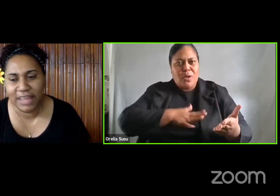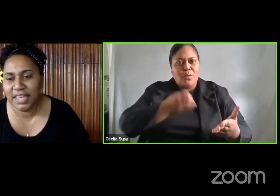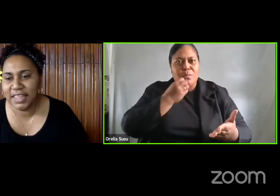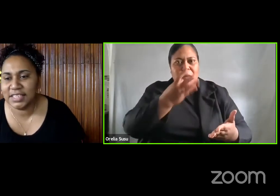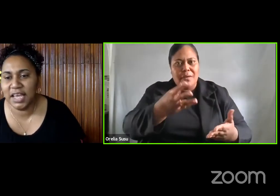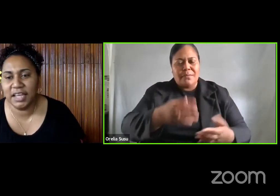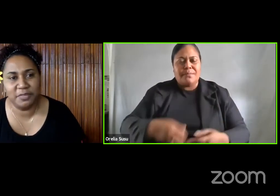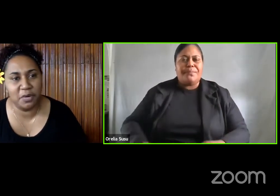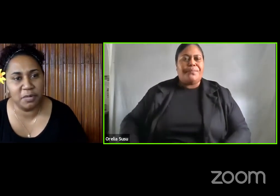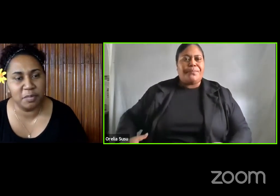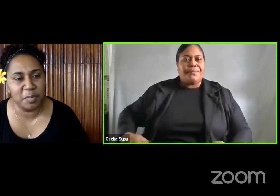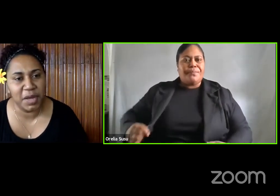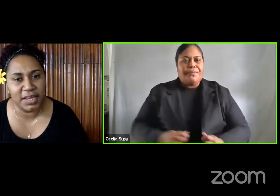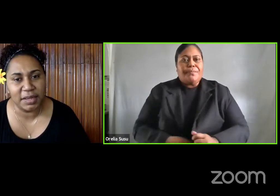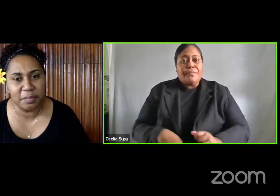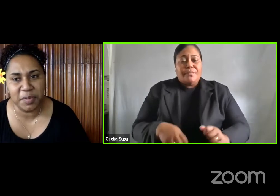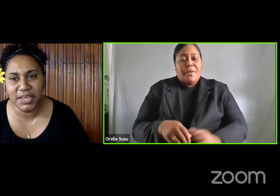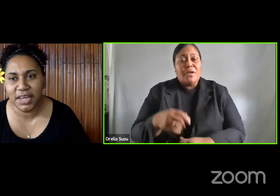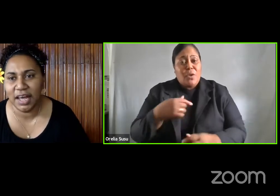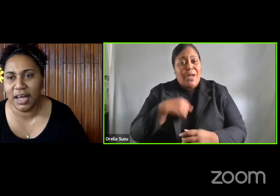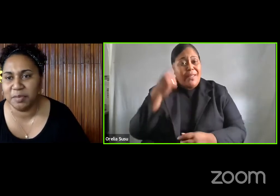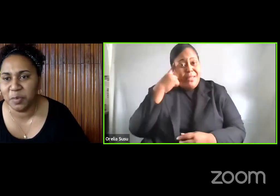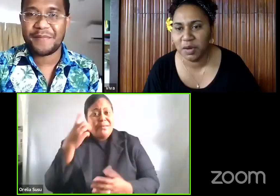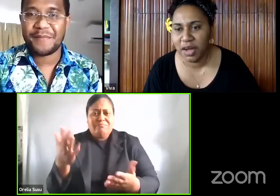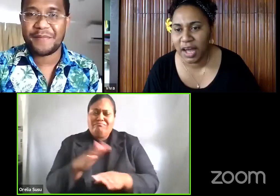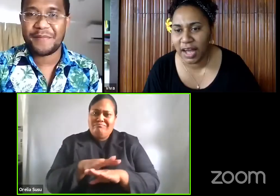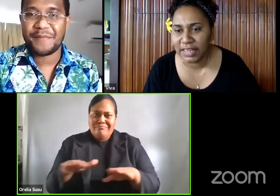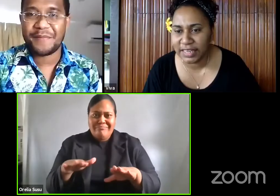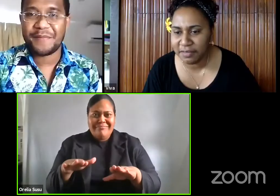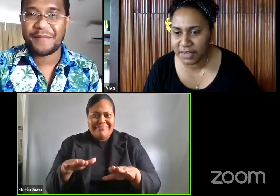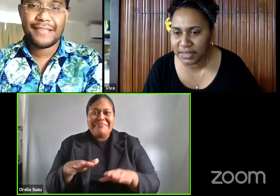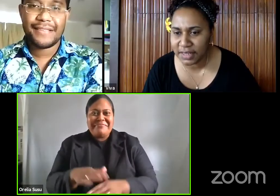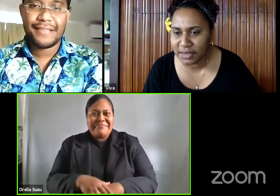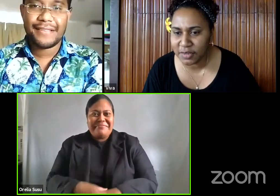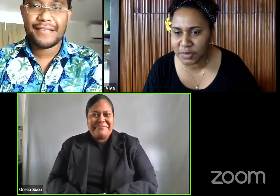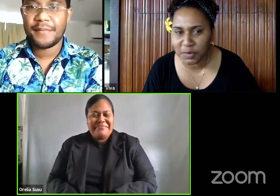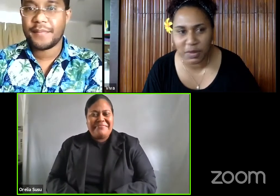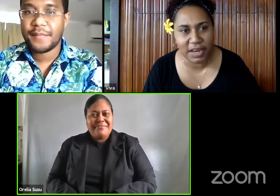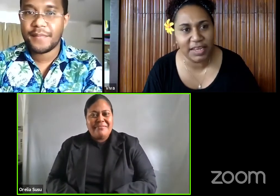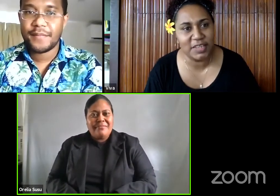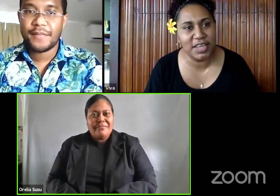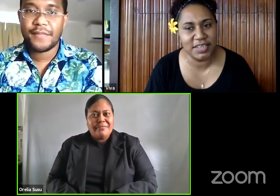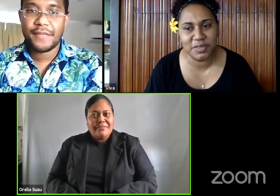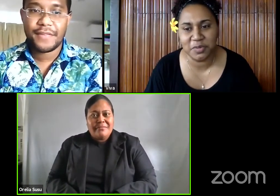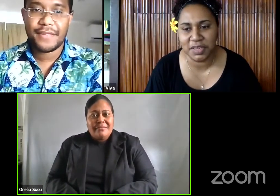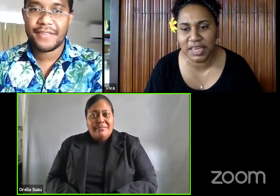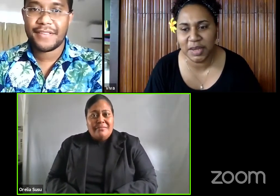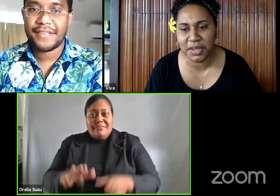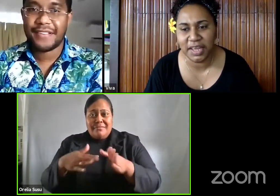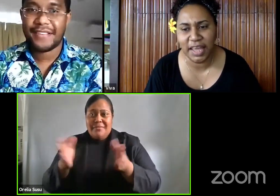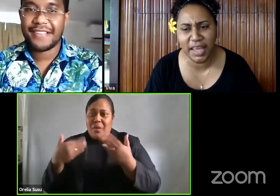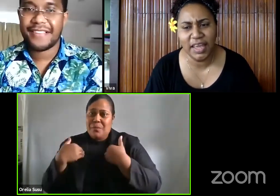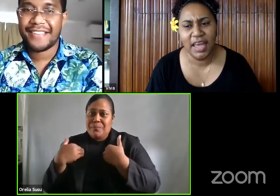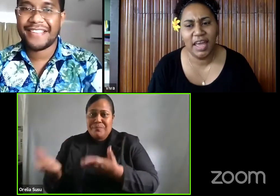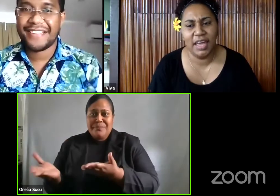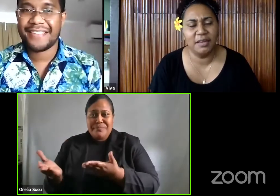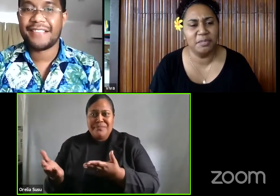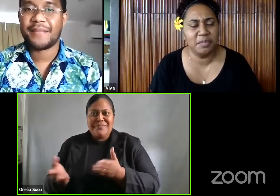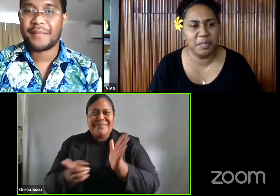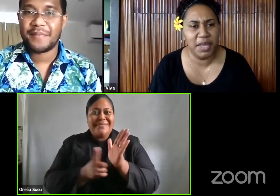i think that's it for my bid um i'll give it now to line you to take us through the q a